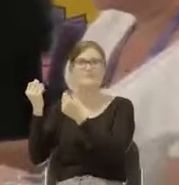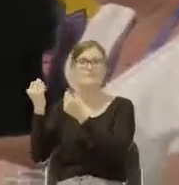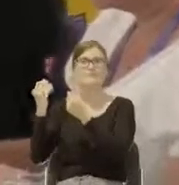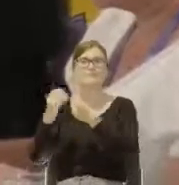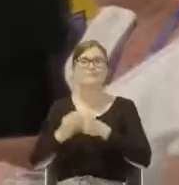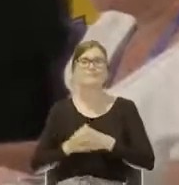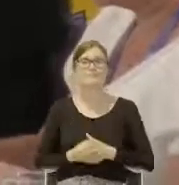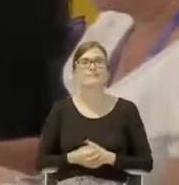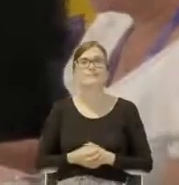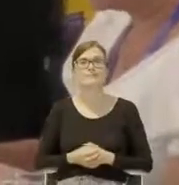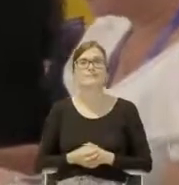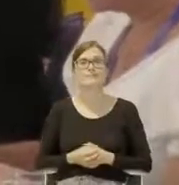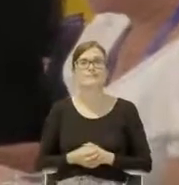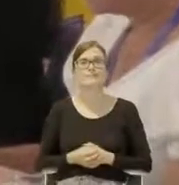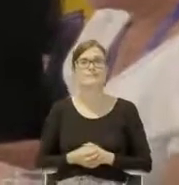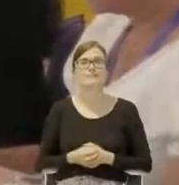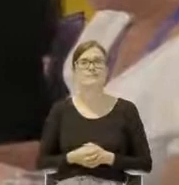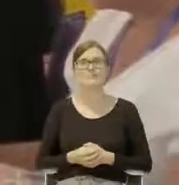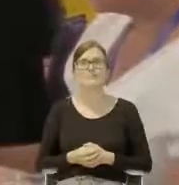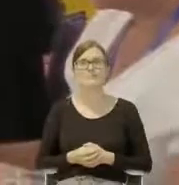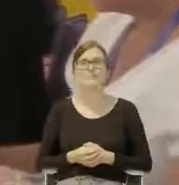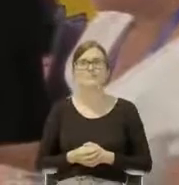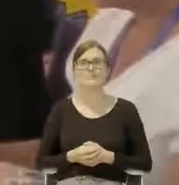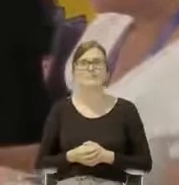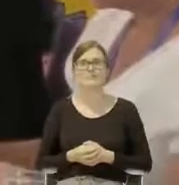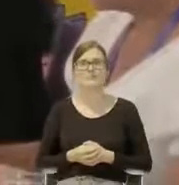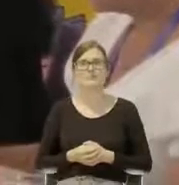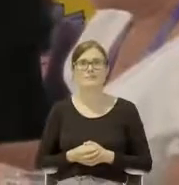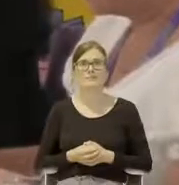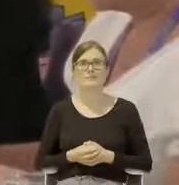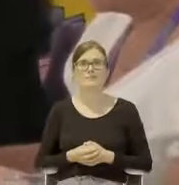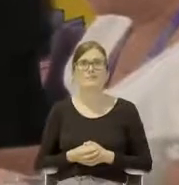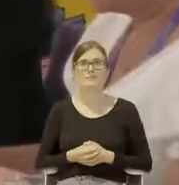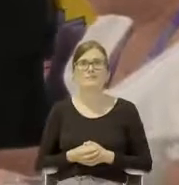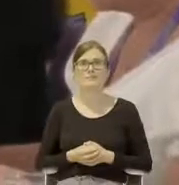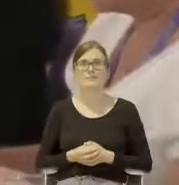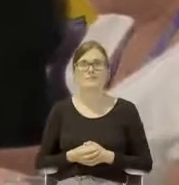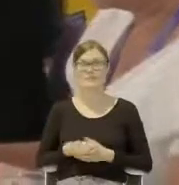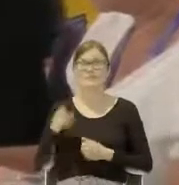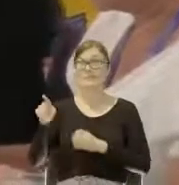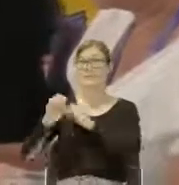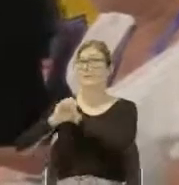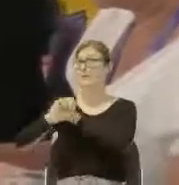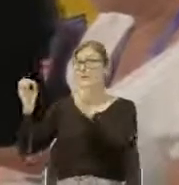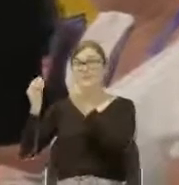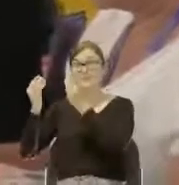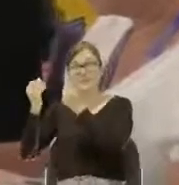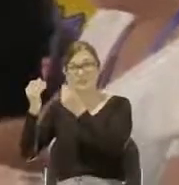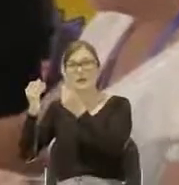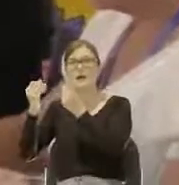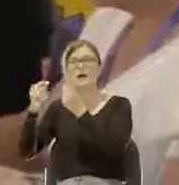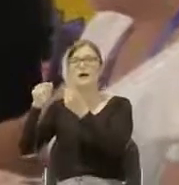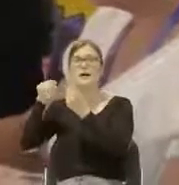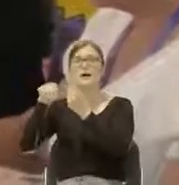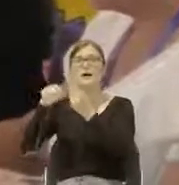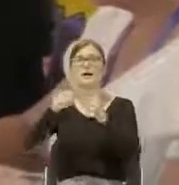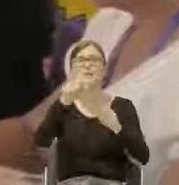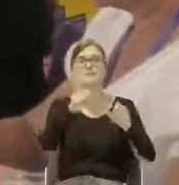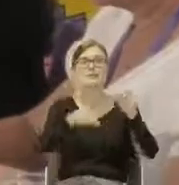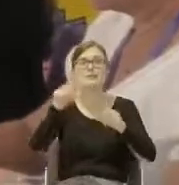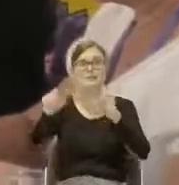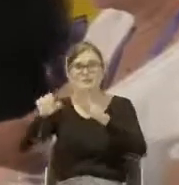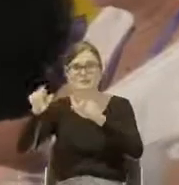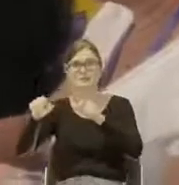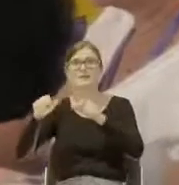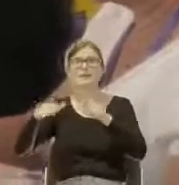funding is taking a toll not only on local government services, but on the workers who deliver those services